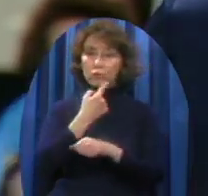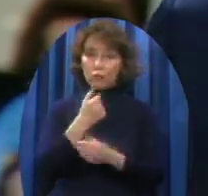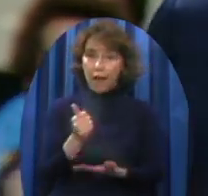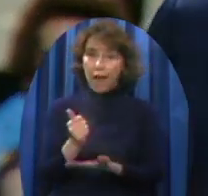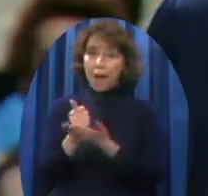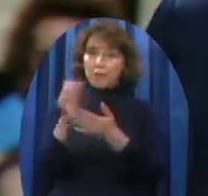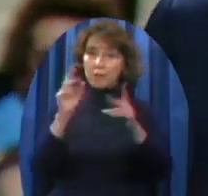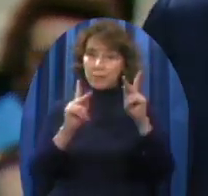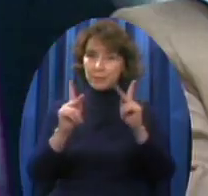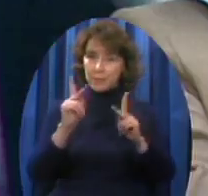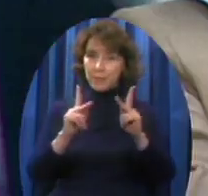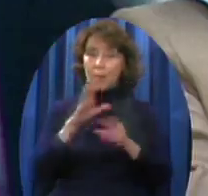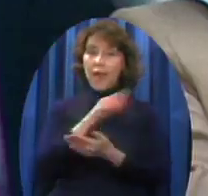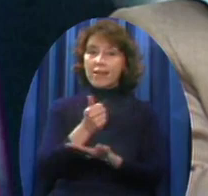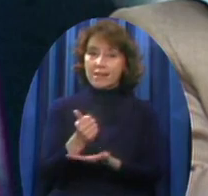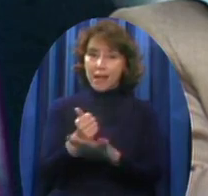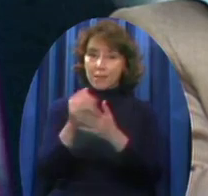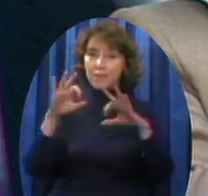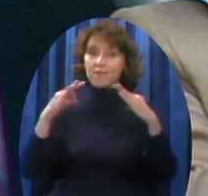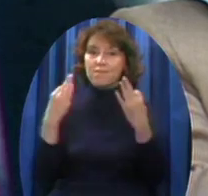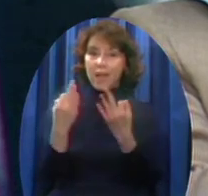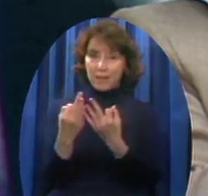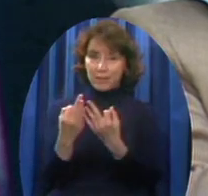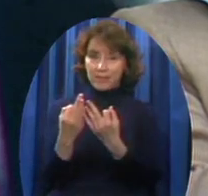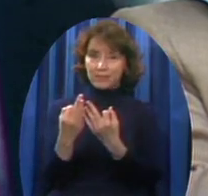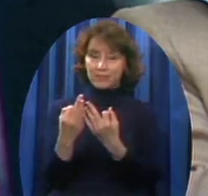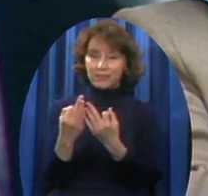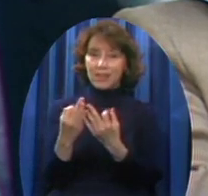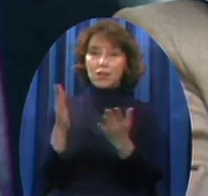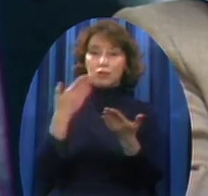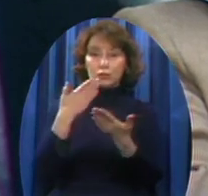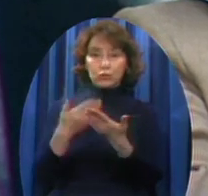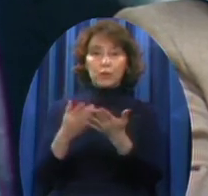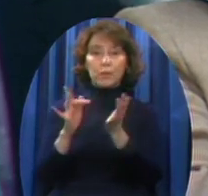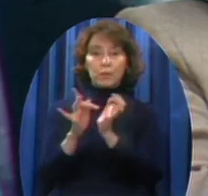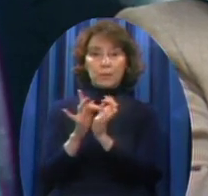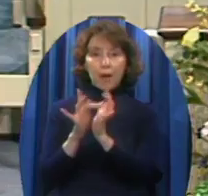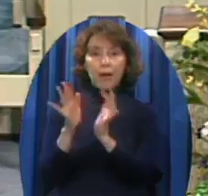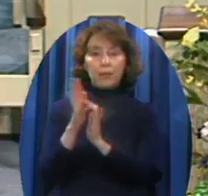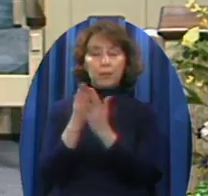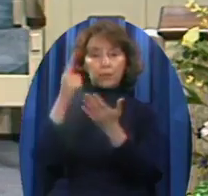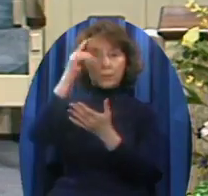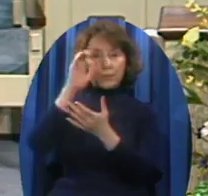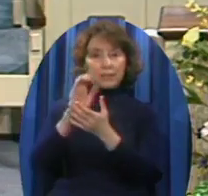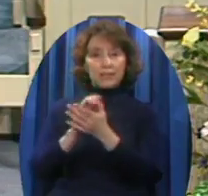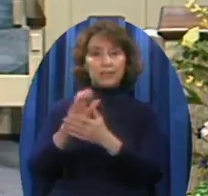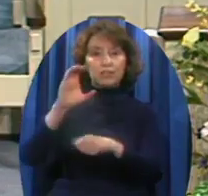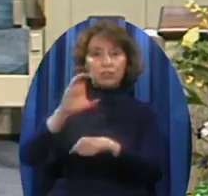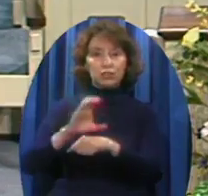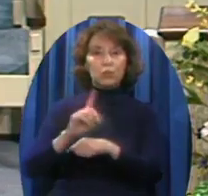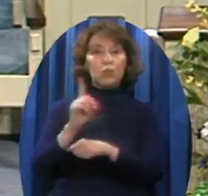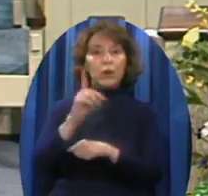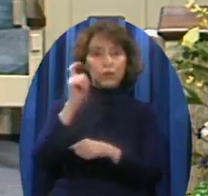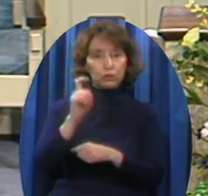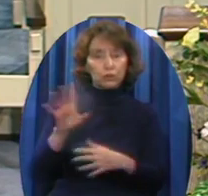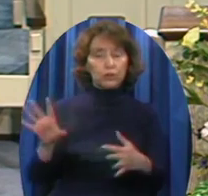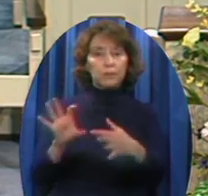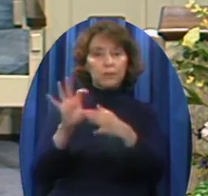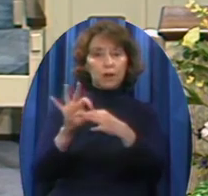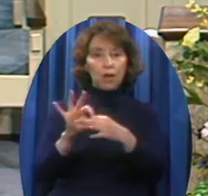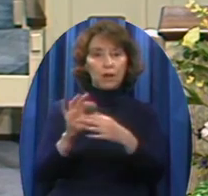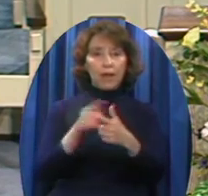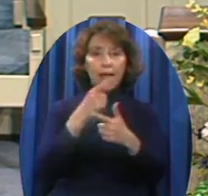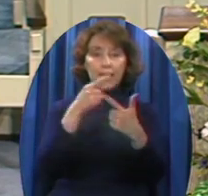it up if you possibly can. That's your problem, those good Bible-believing churches. There's a third leg on the tripod. That's the Christian